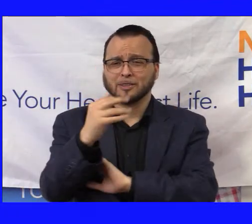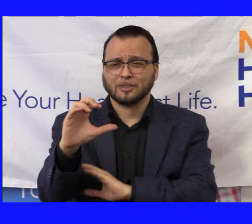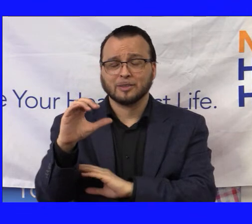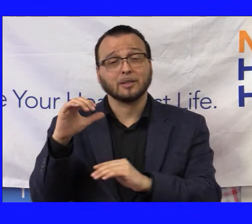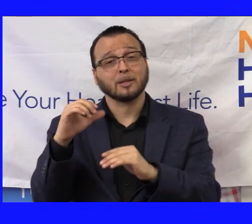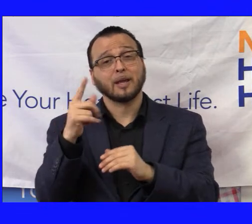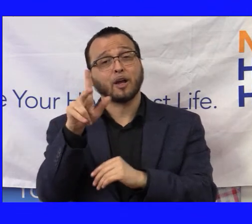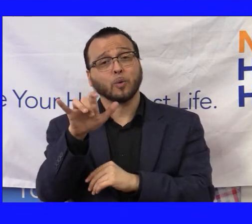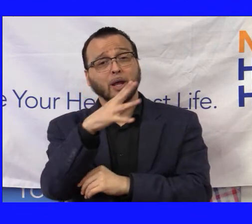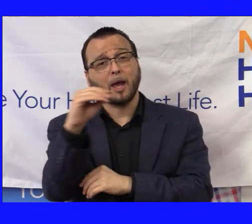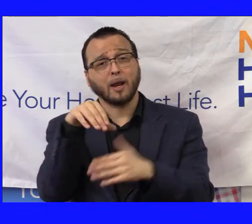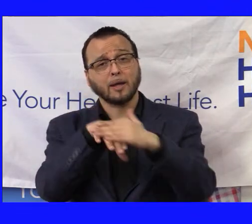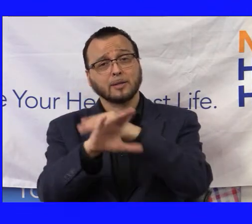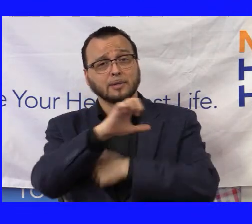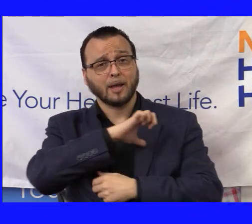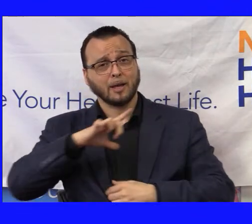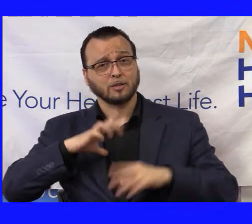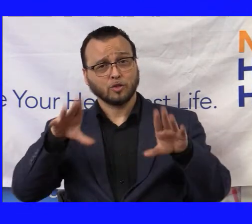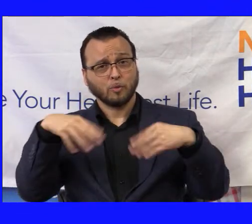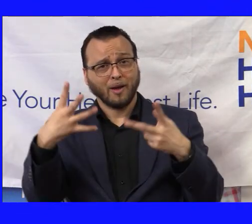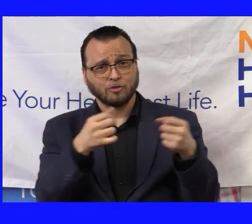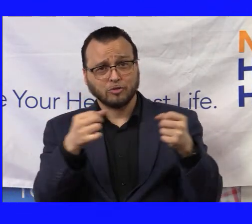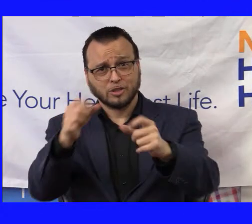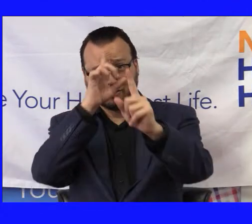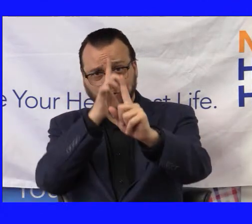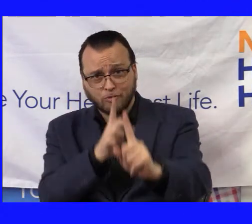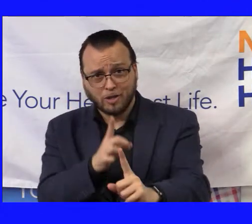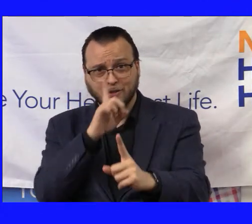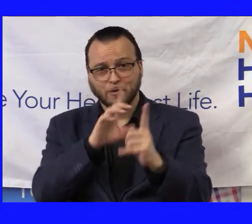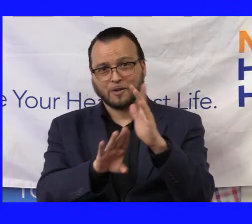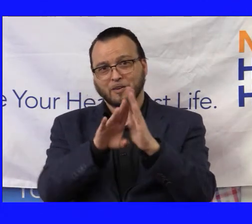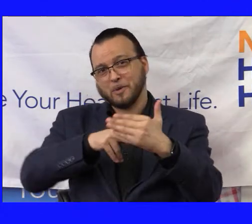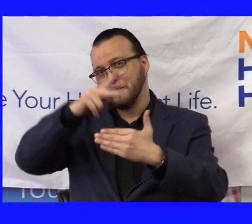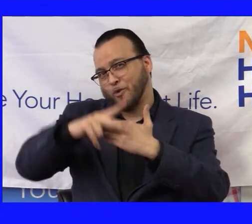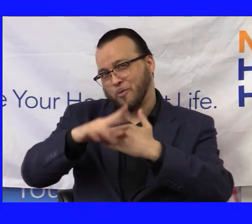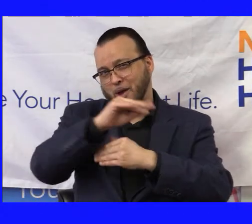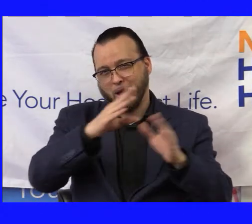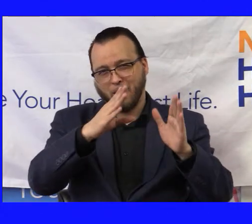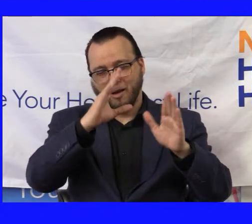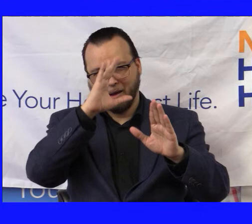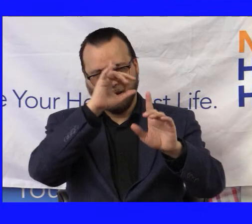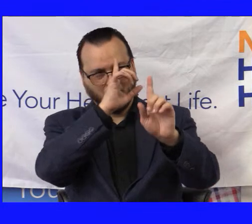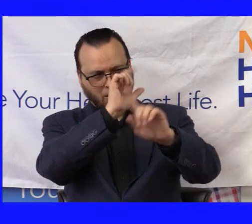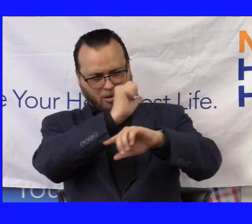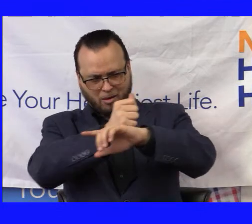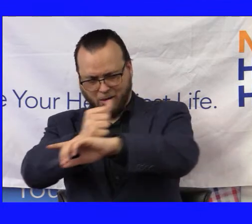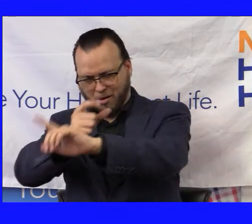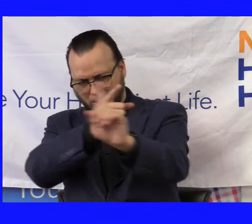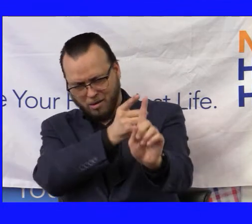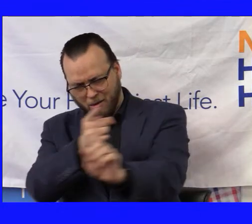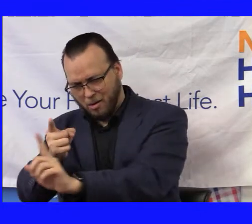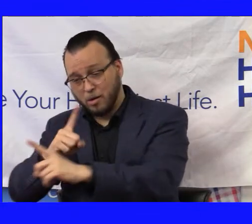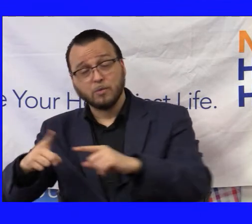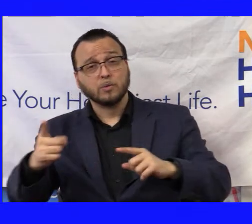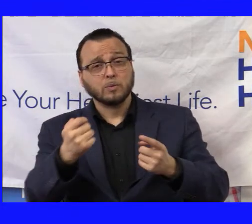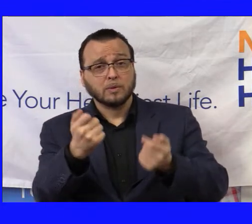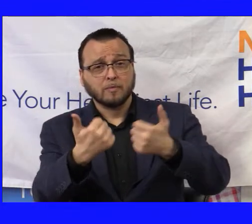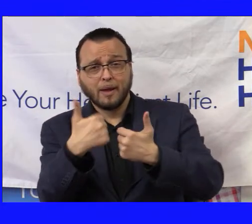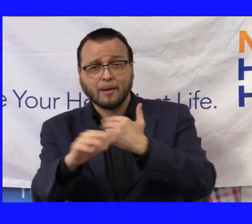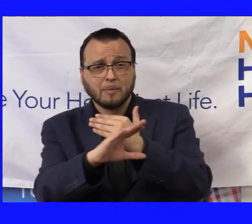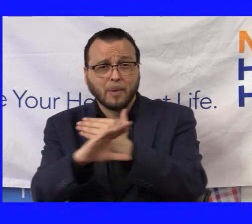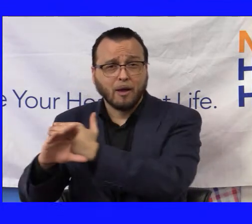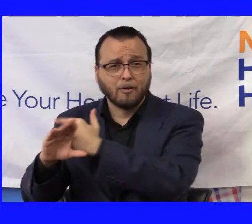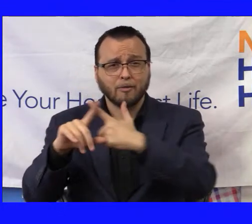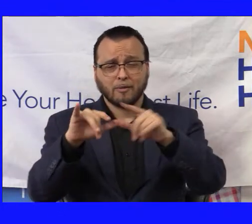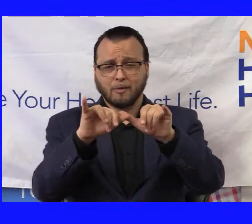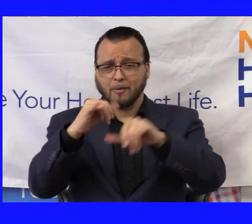Access Council provides a strategic direction for the development of programs and initiatives really aimed at eliminating barriers, institutional